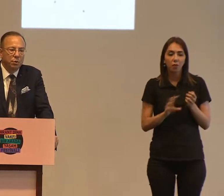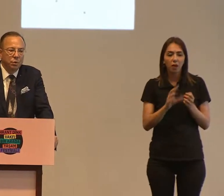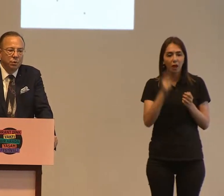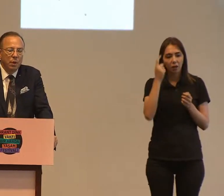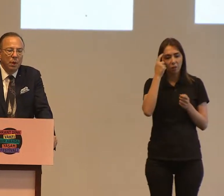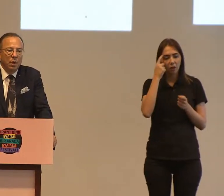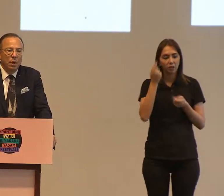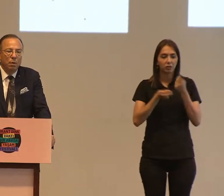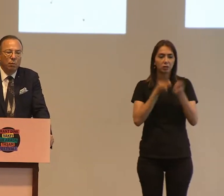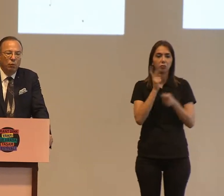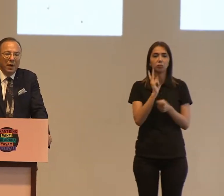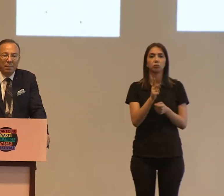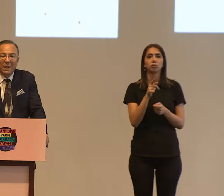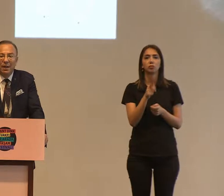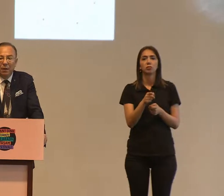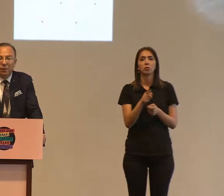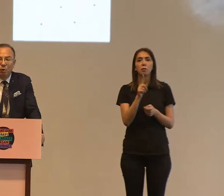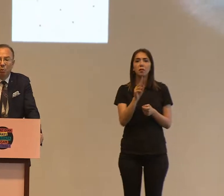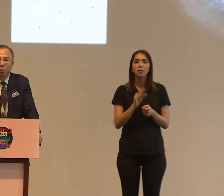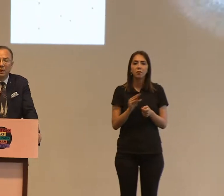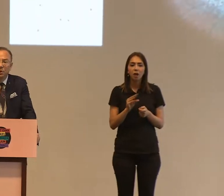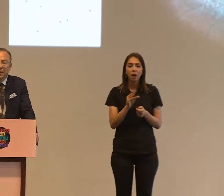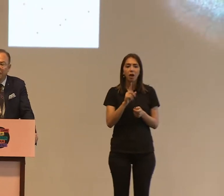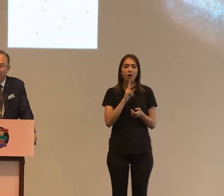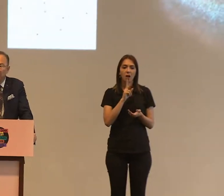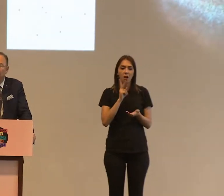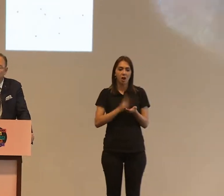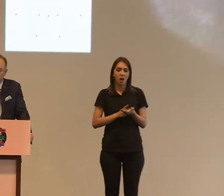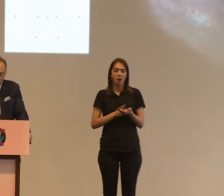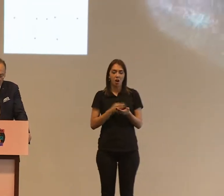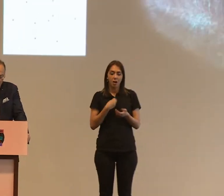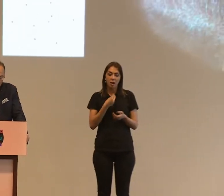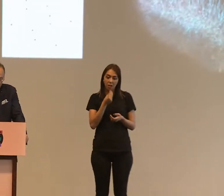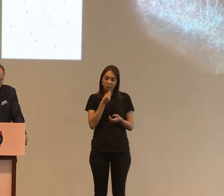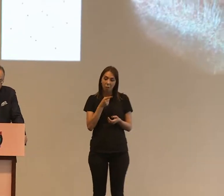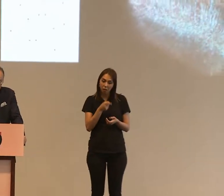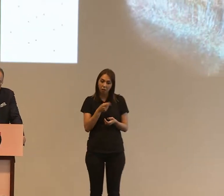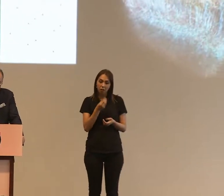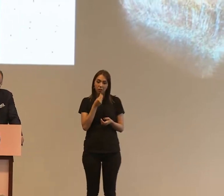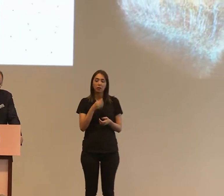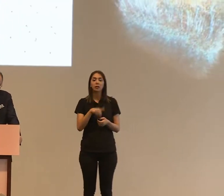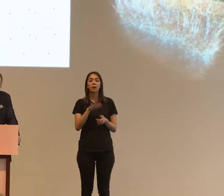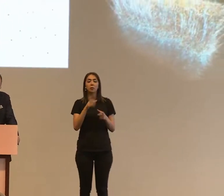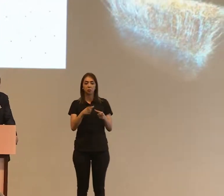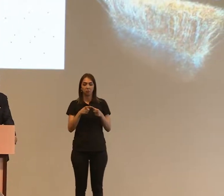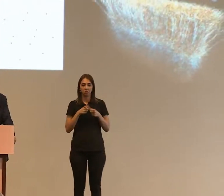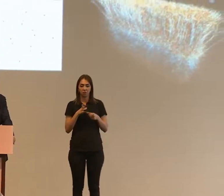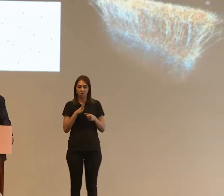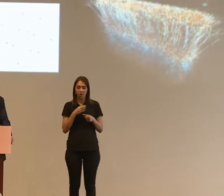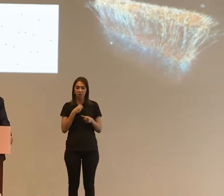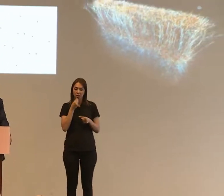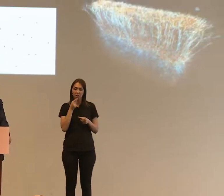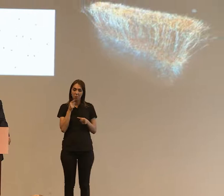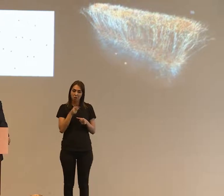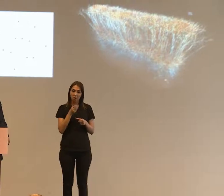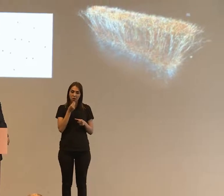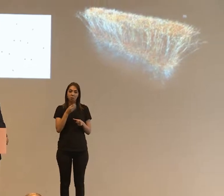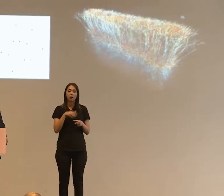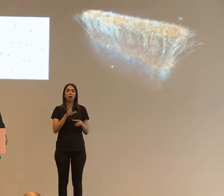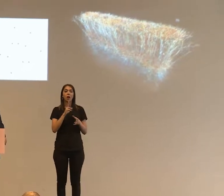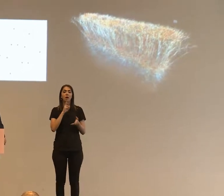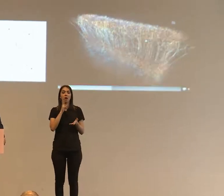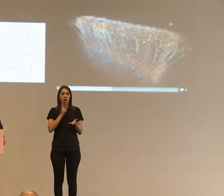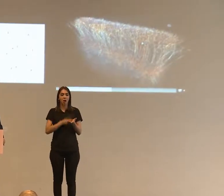living rats if you uh offer uh food or water right in front of the